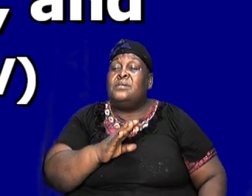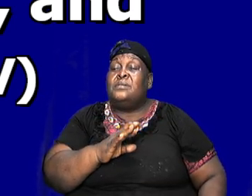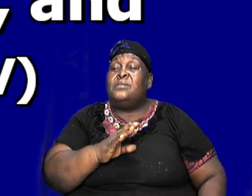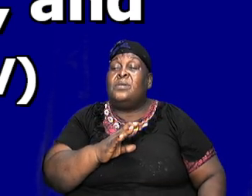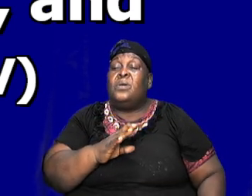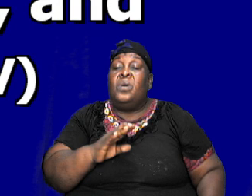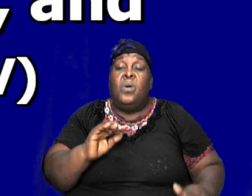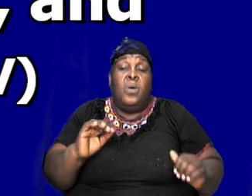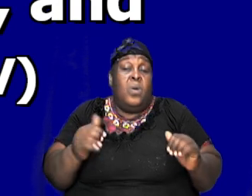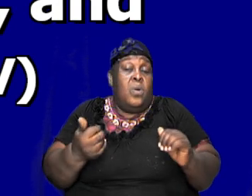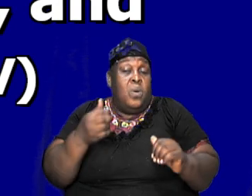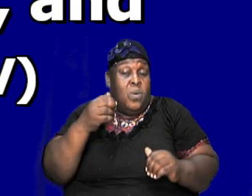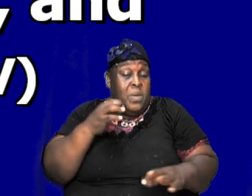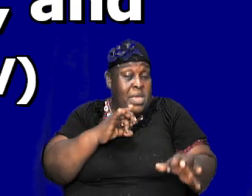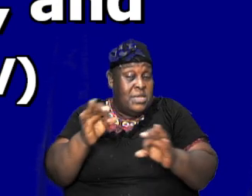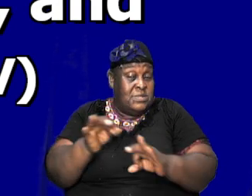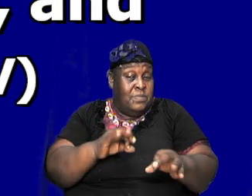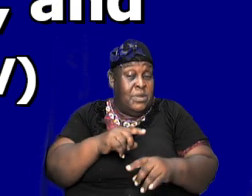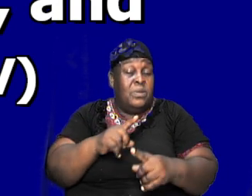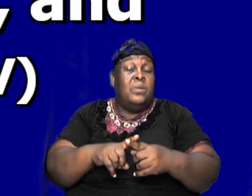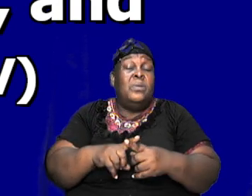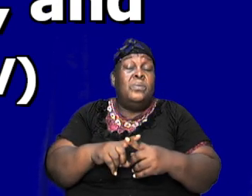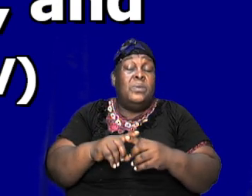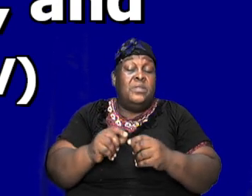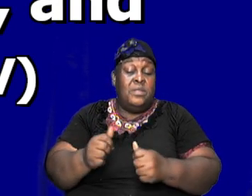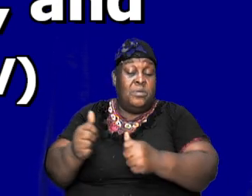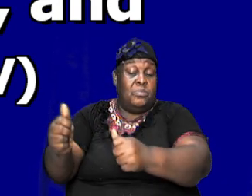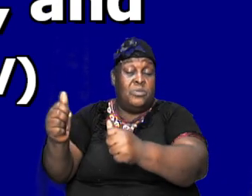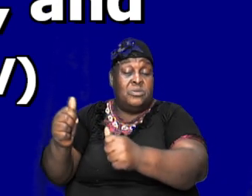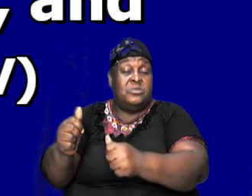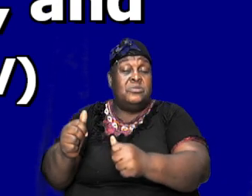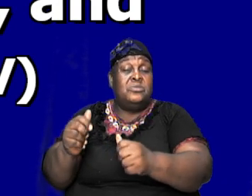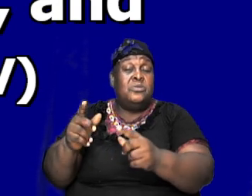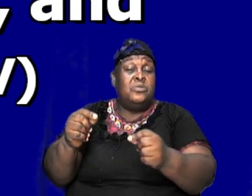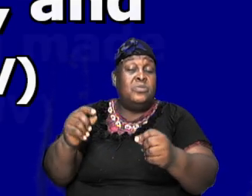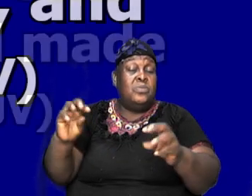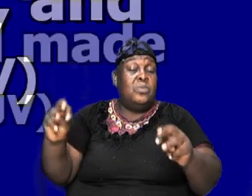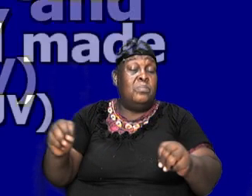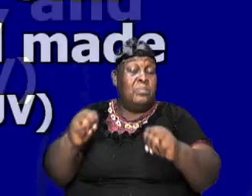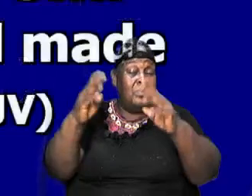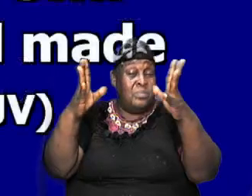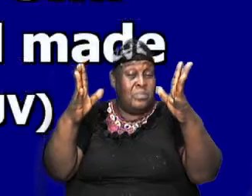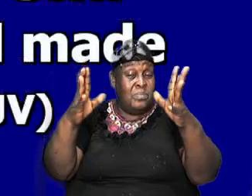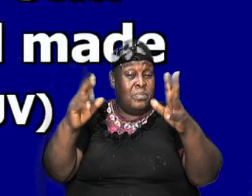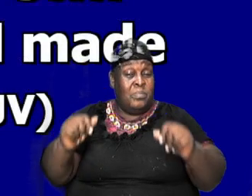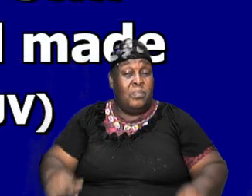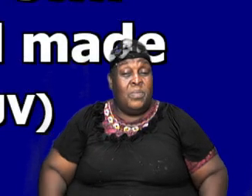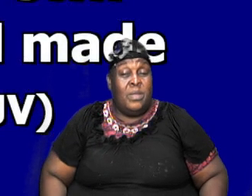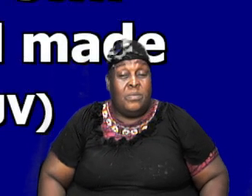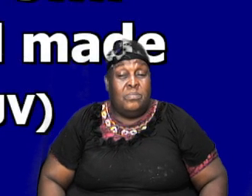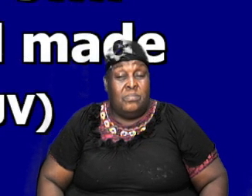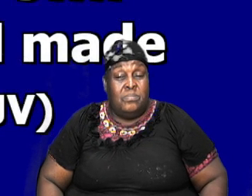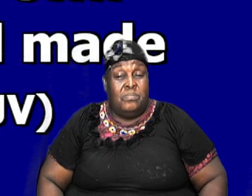Then how do we explain when the apostles did miracle? Well, if you go back to verse 6,